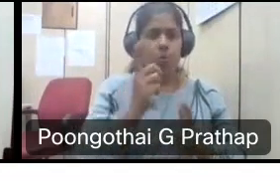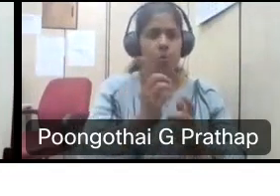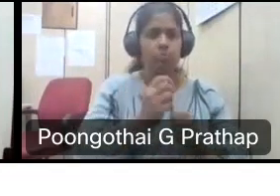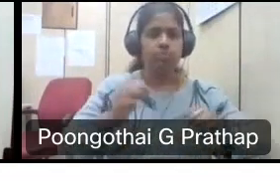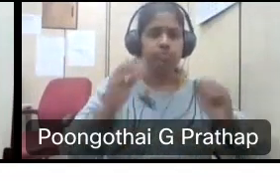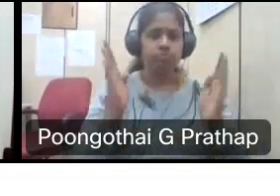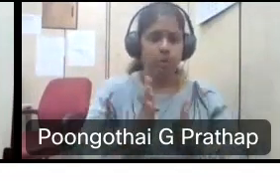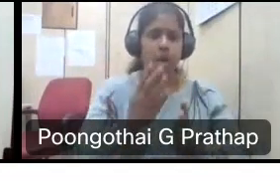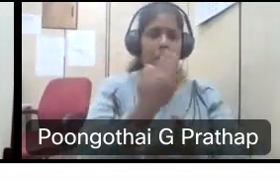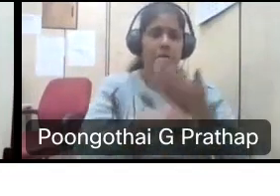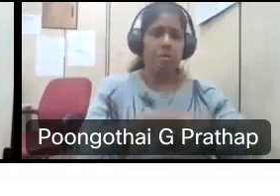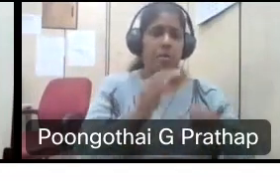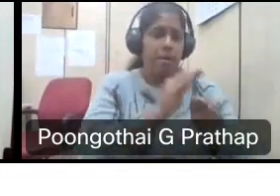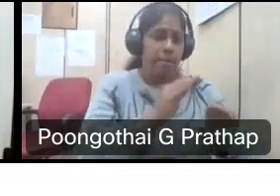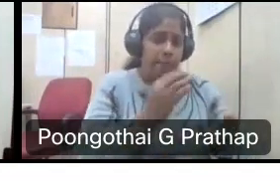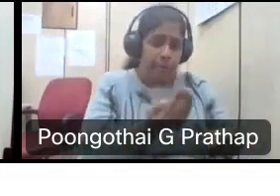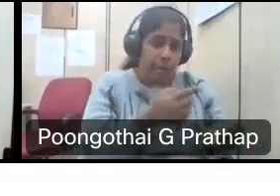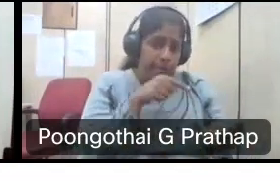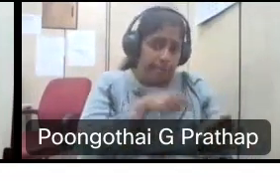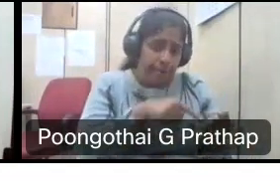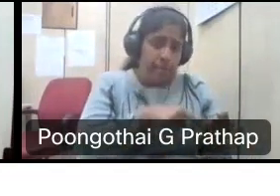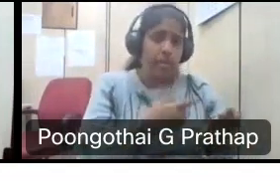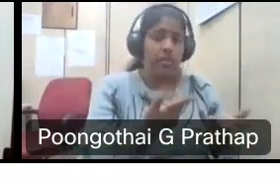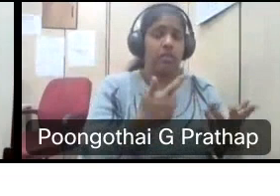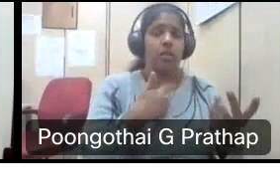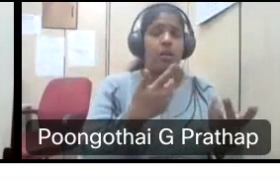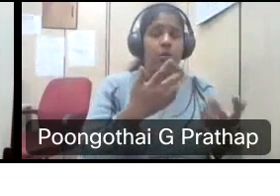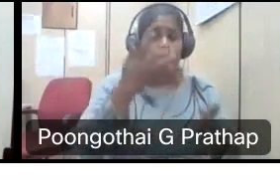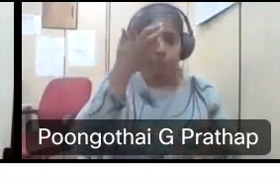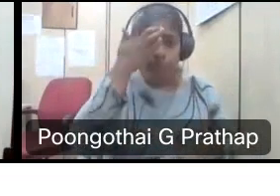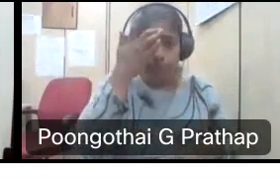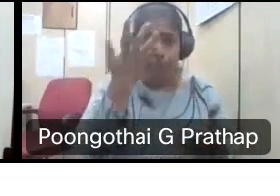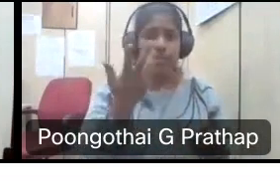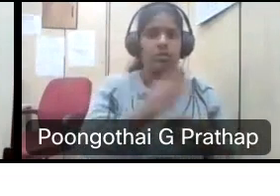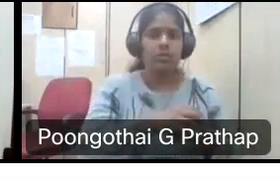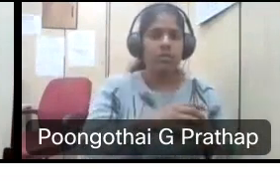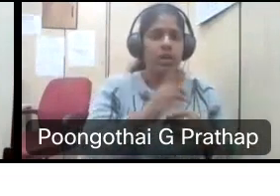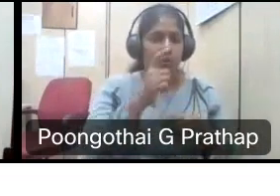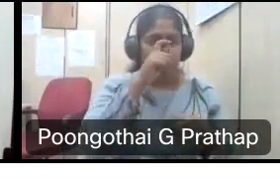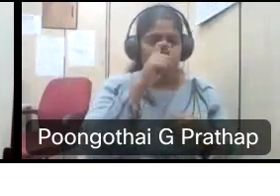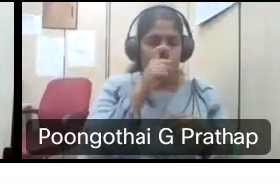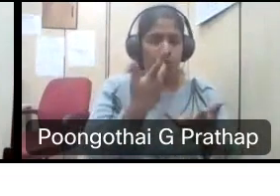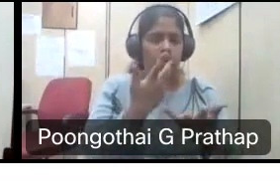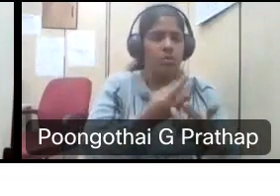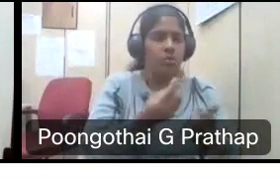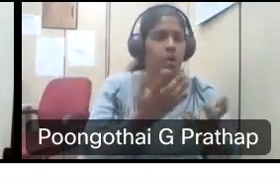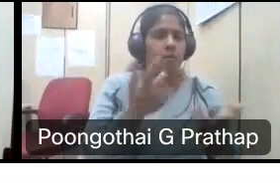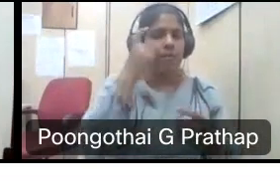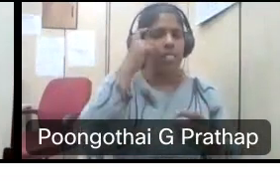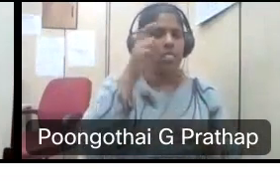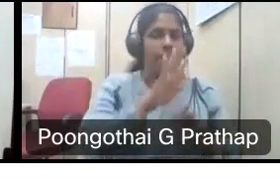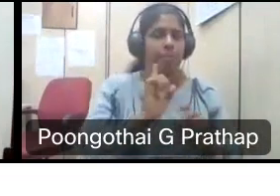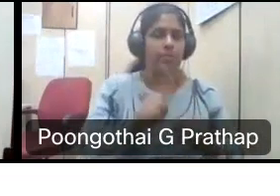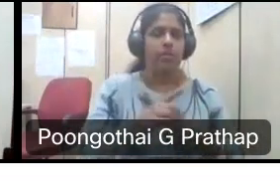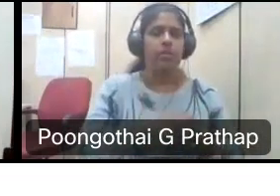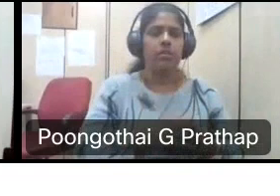look for upper airway issues. Sometimes it is bluishness is because of that. So, and what about the